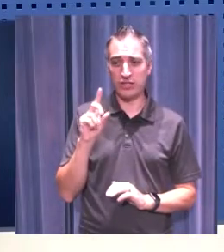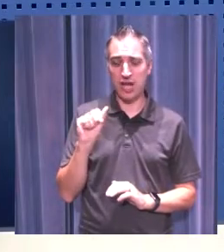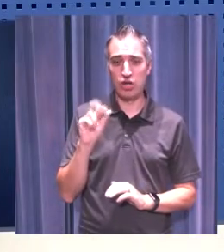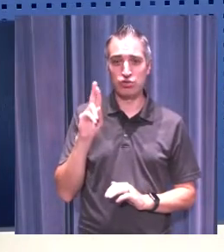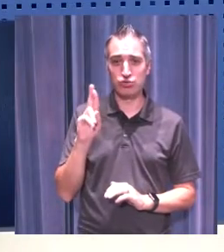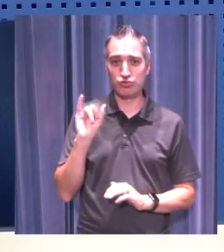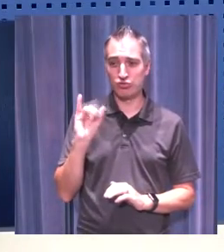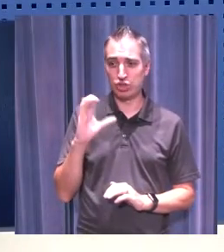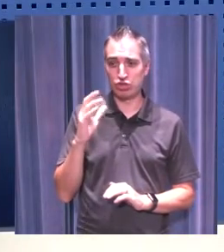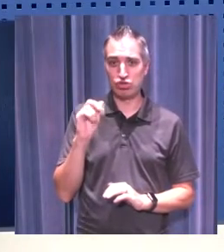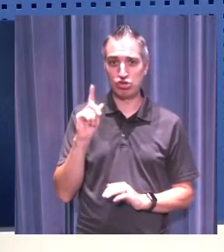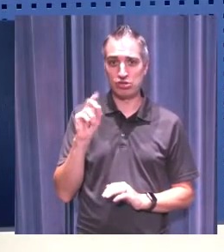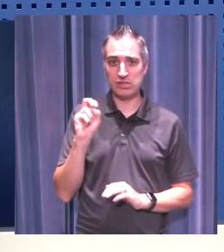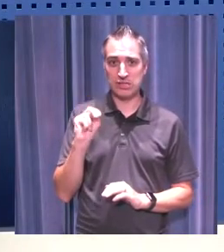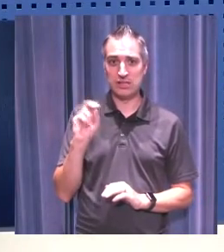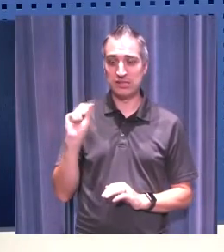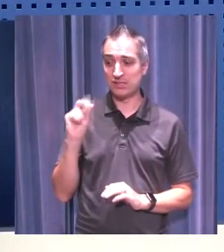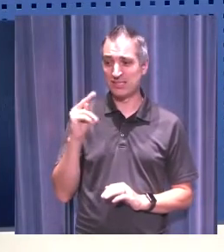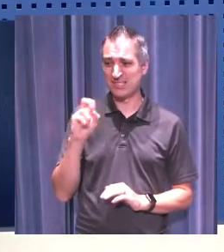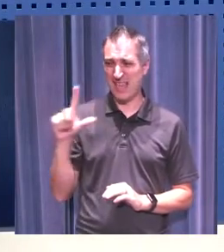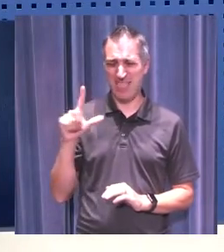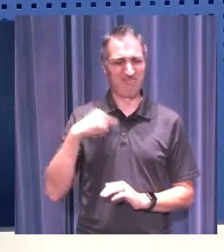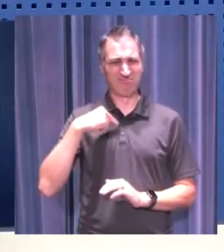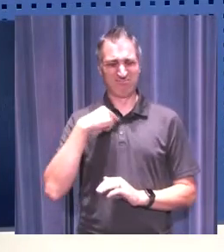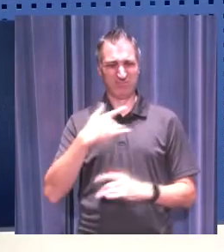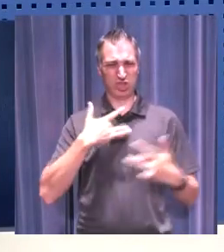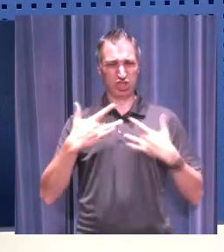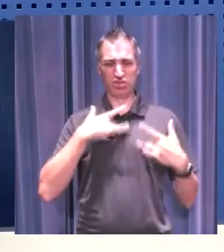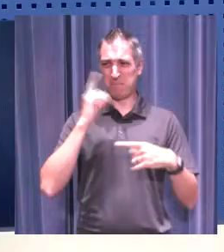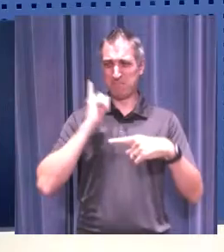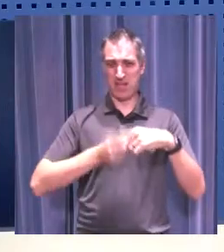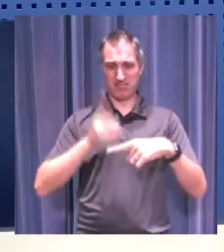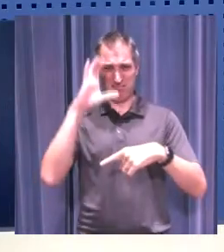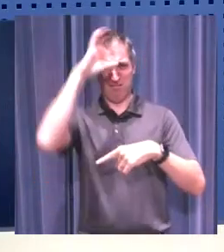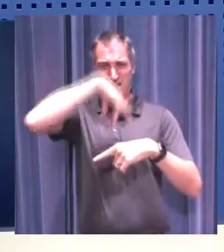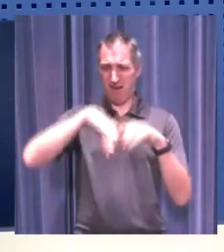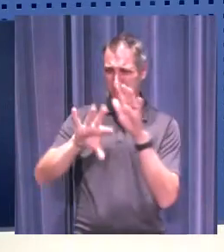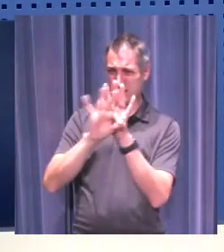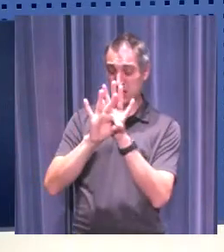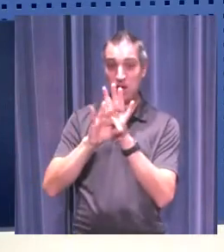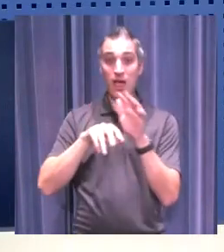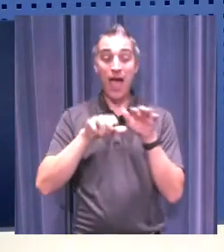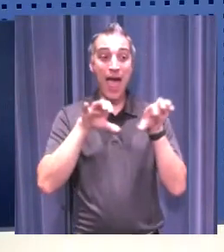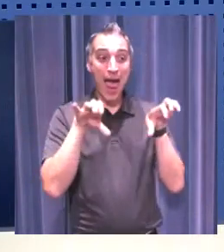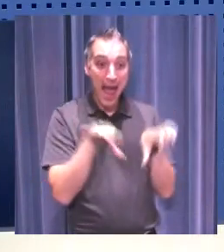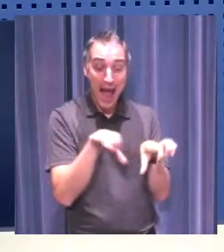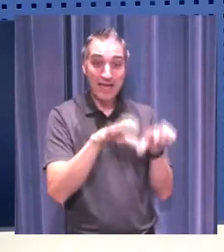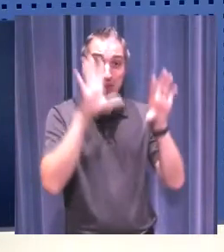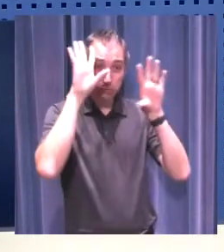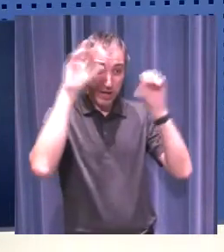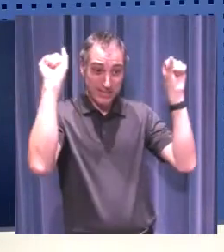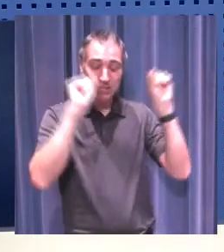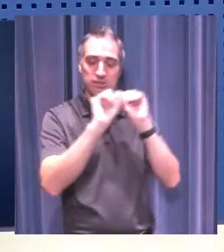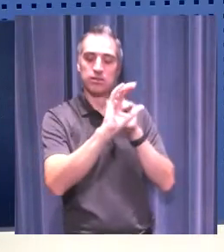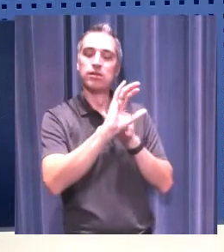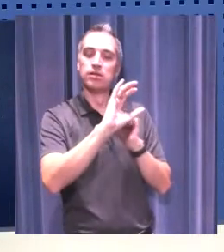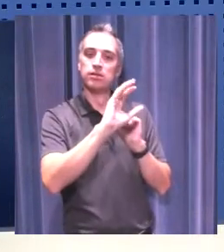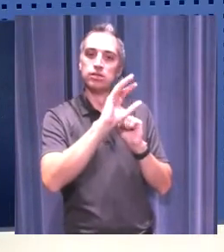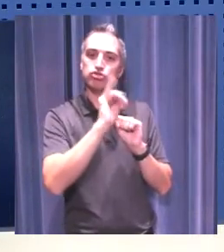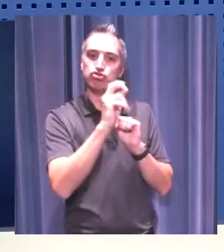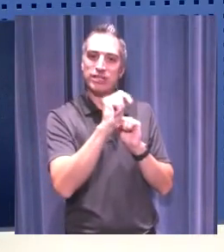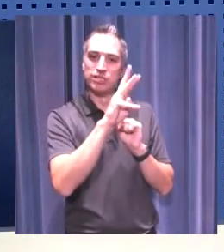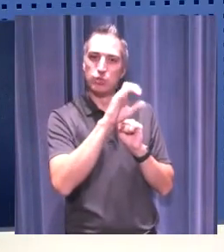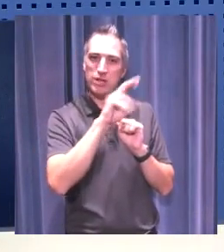as an illogical extra step to place her in this role. Acting Interim President Wilson was recently appointed by the Board of Trustees due to